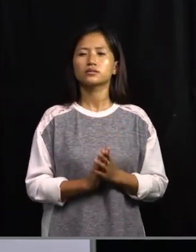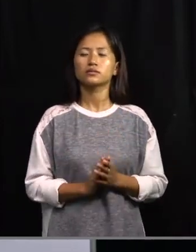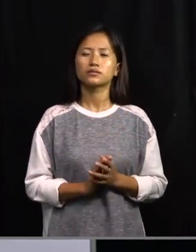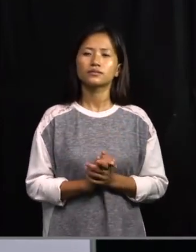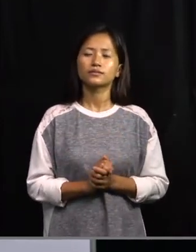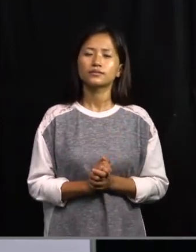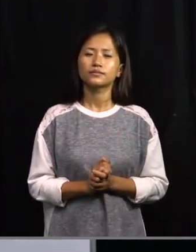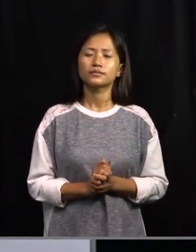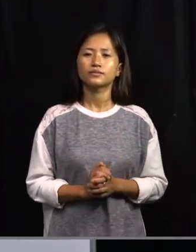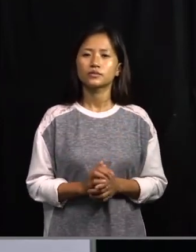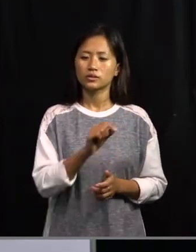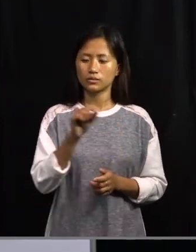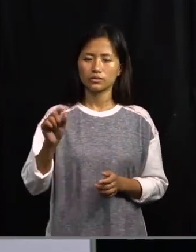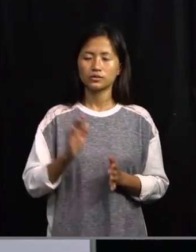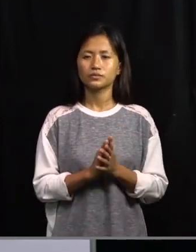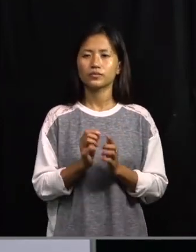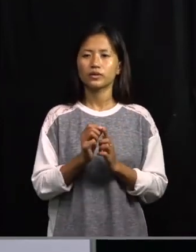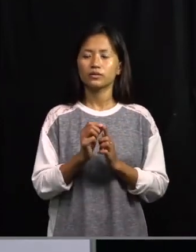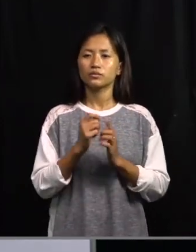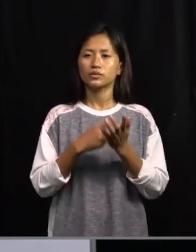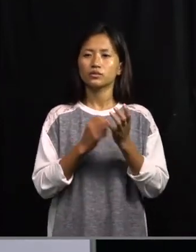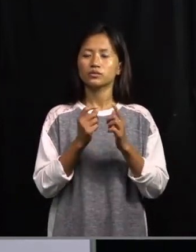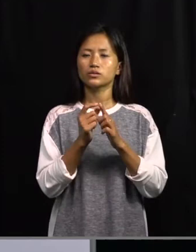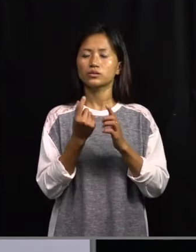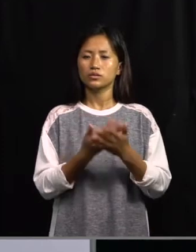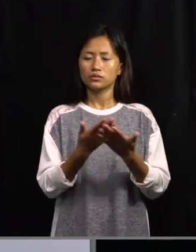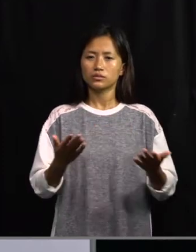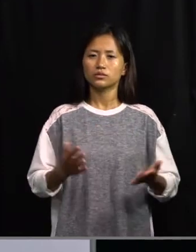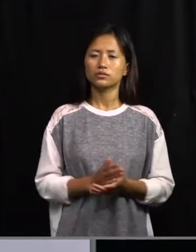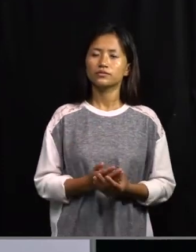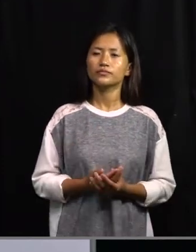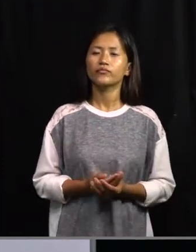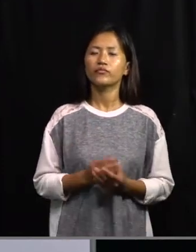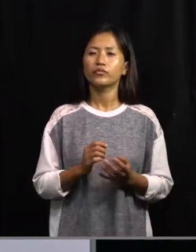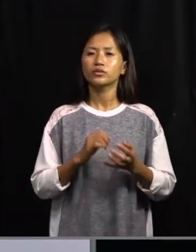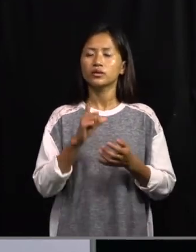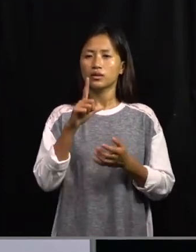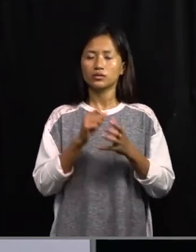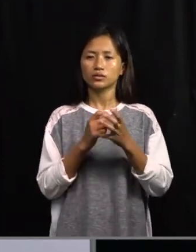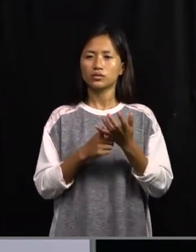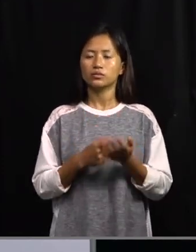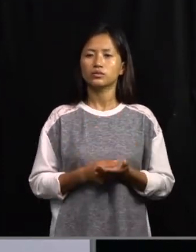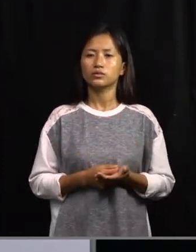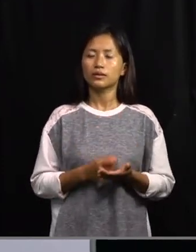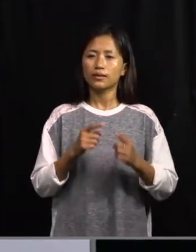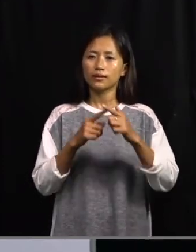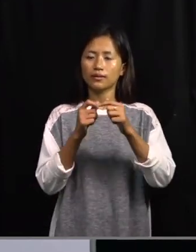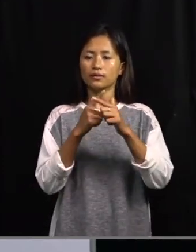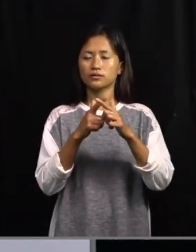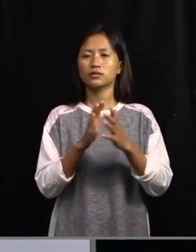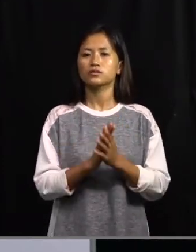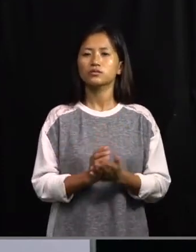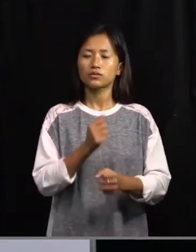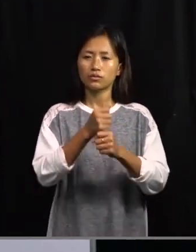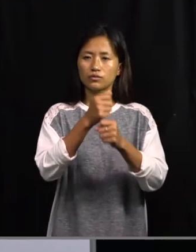production unit which produces liquor commodities. For the production and sale of liquor commodities, I pay tax to the government. That is